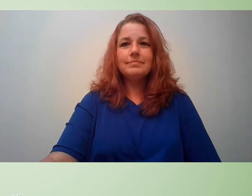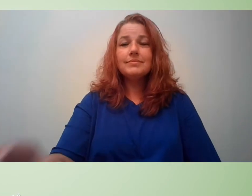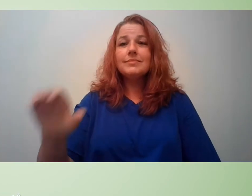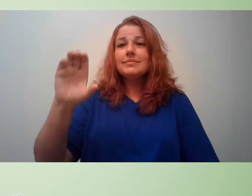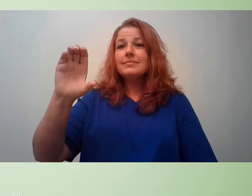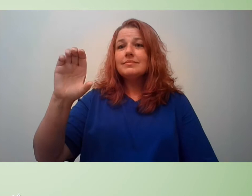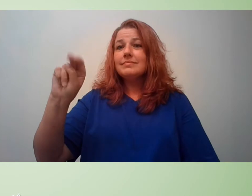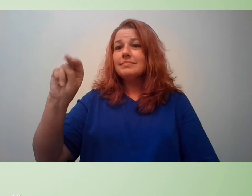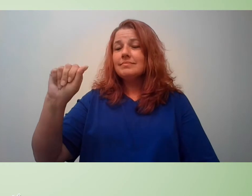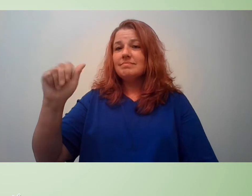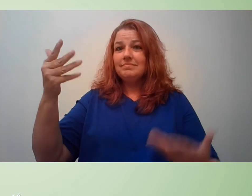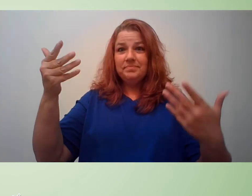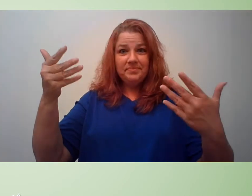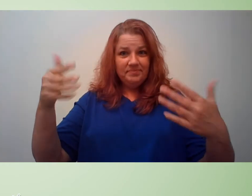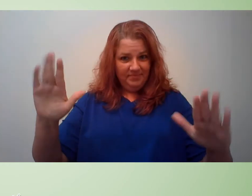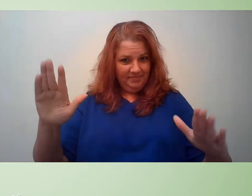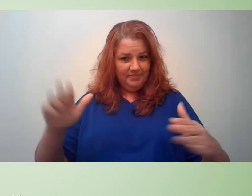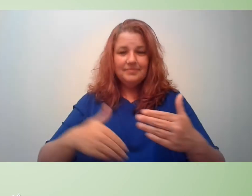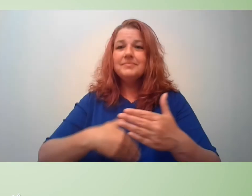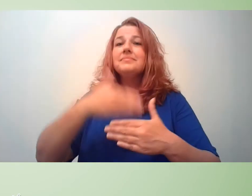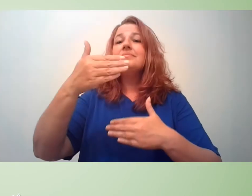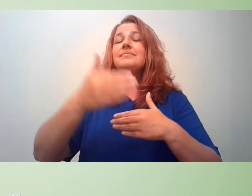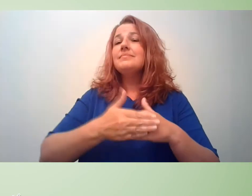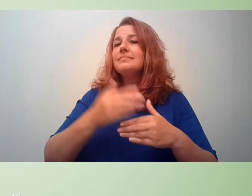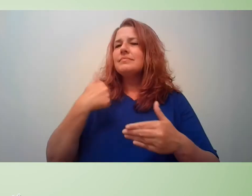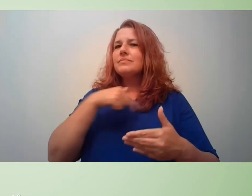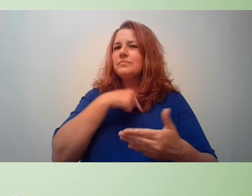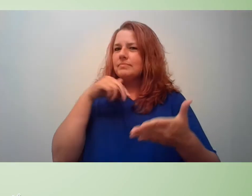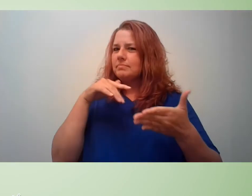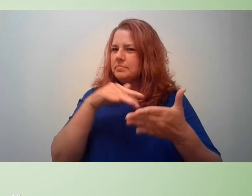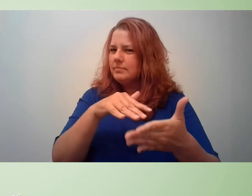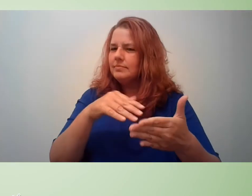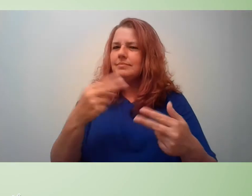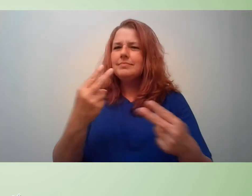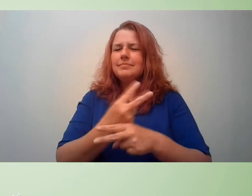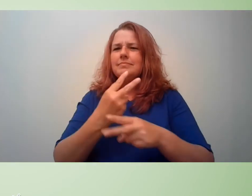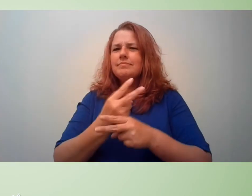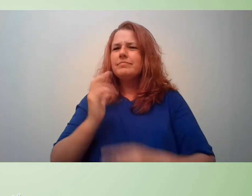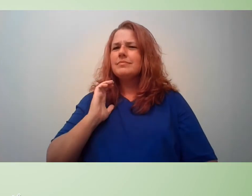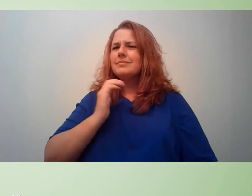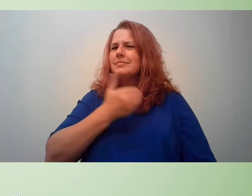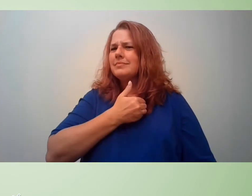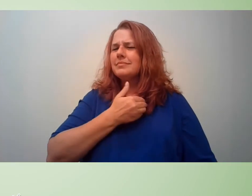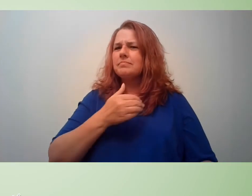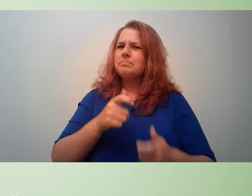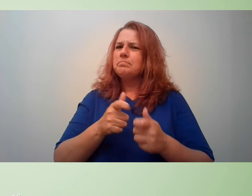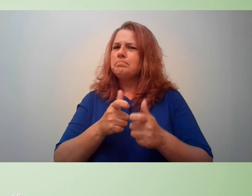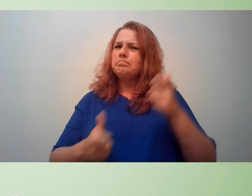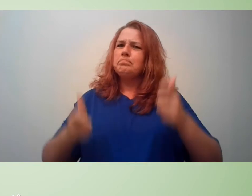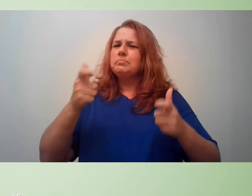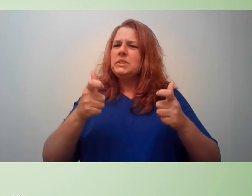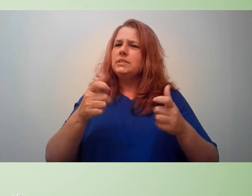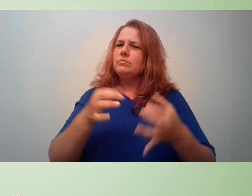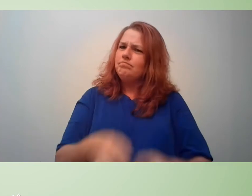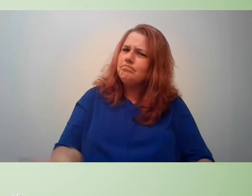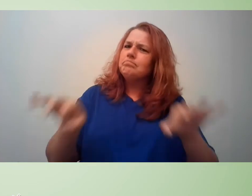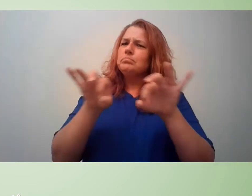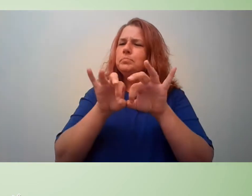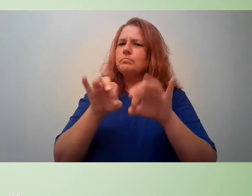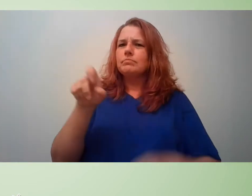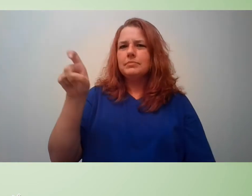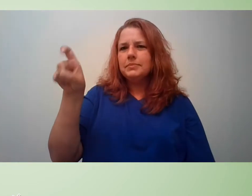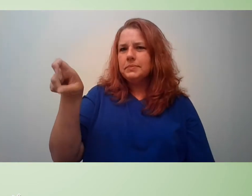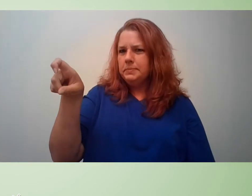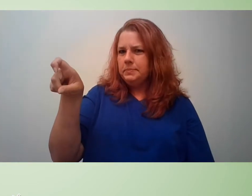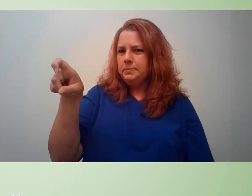Next, we look at the areas of need determined by the comprehensive needs assessment. Typically, ASL and English bilingual development